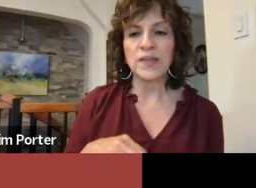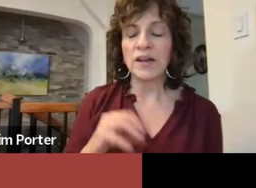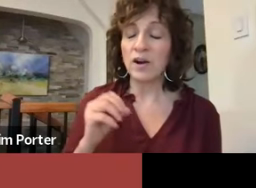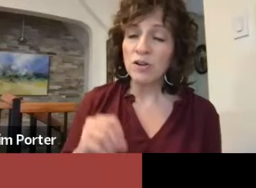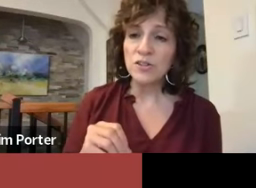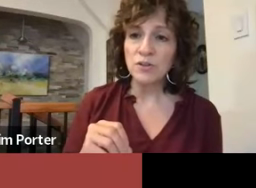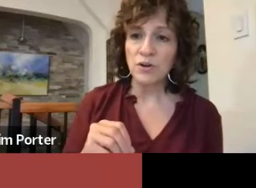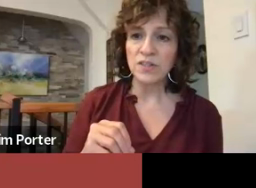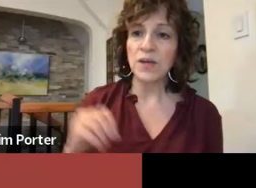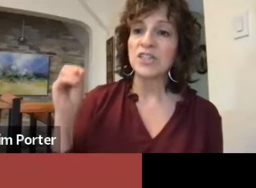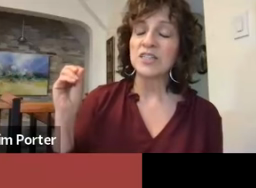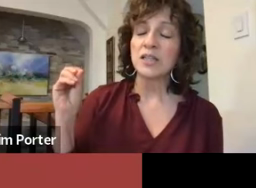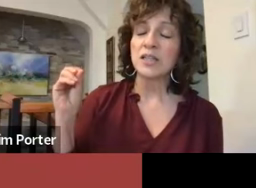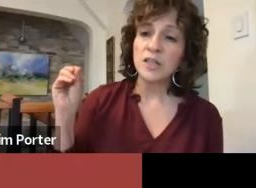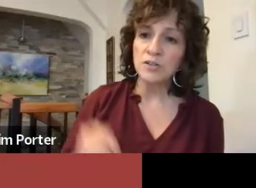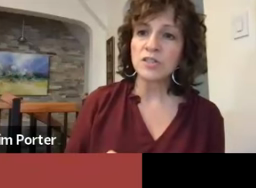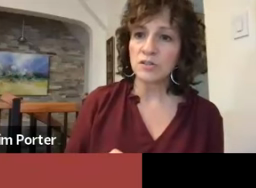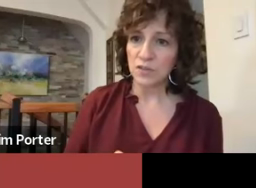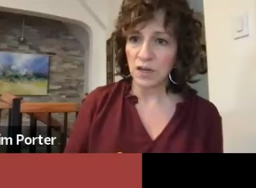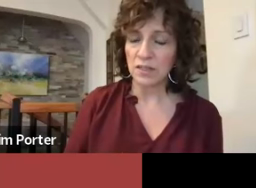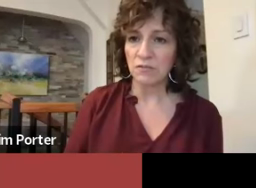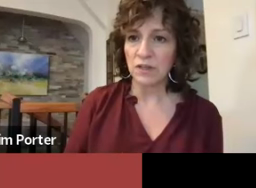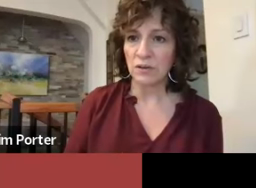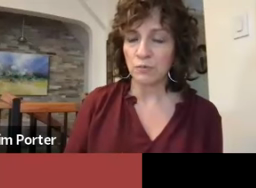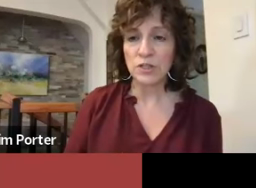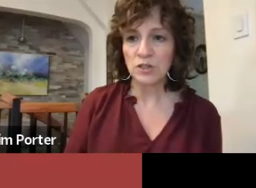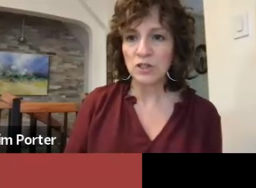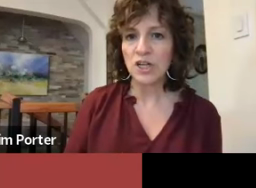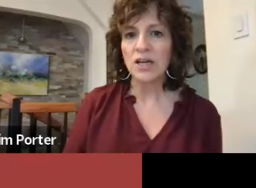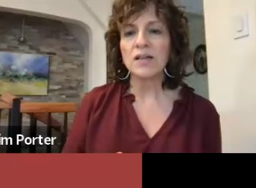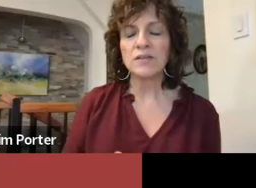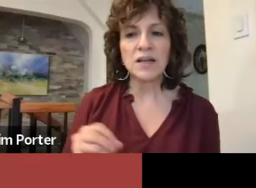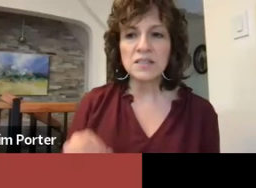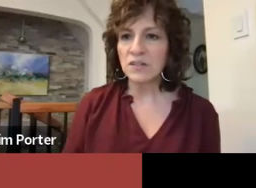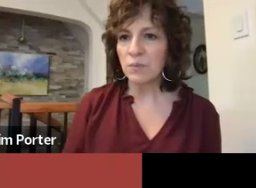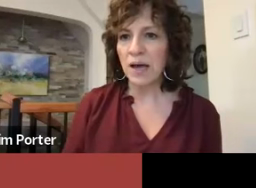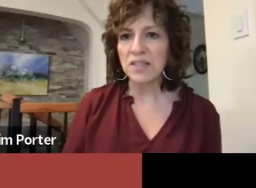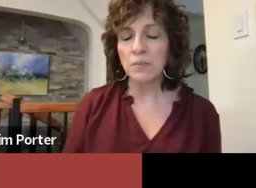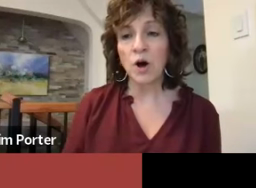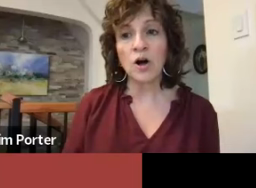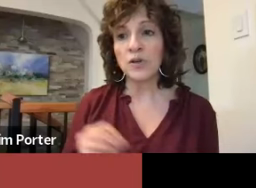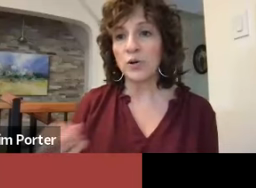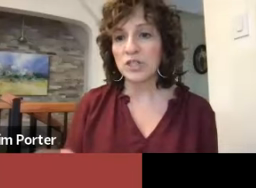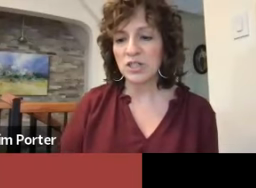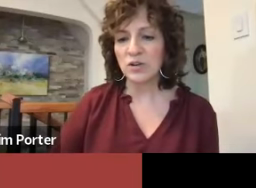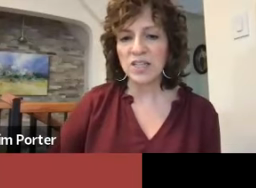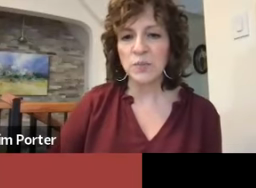And that it also on this page has loads and loads of scientific research, lots of stuff that backs up all the questions that are asked by